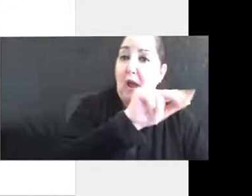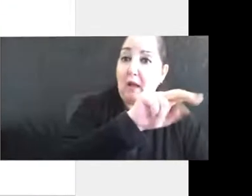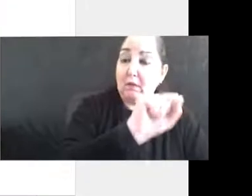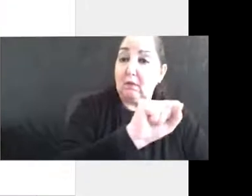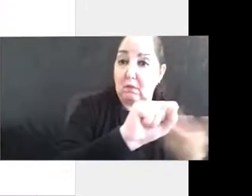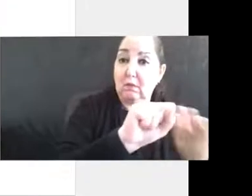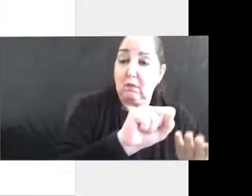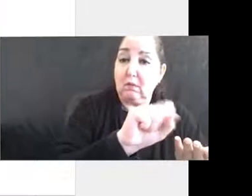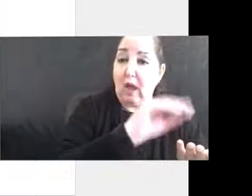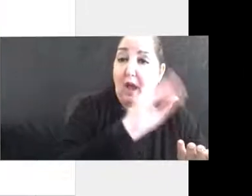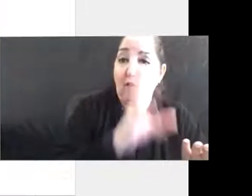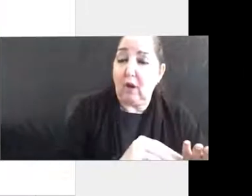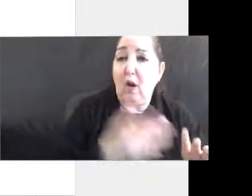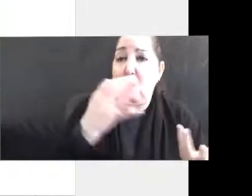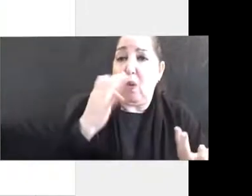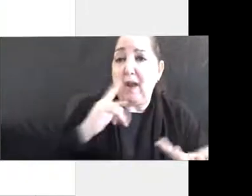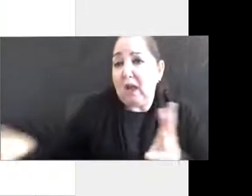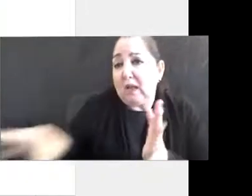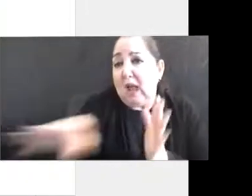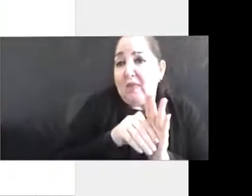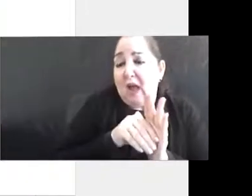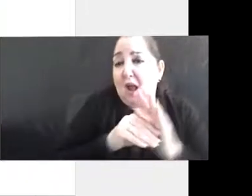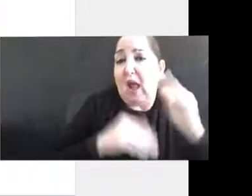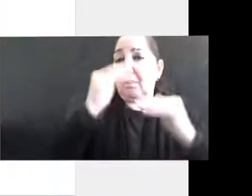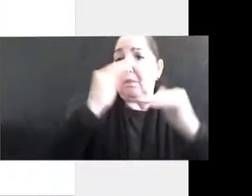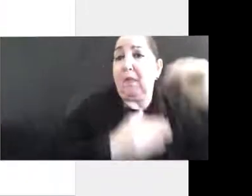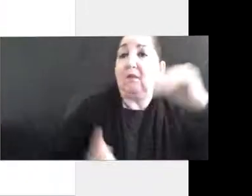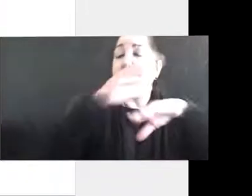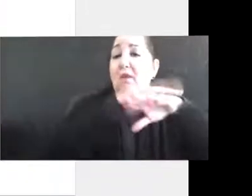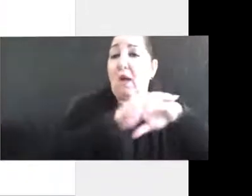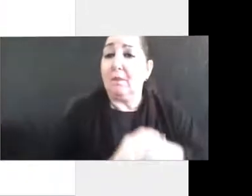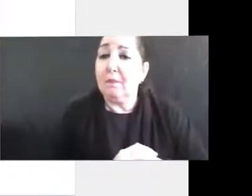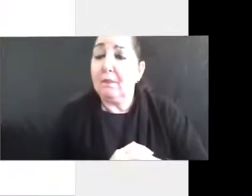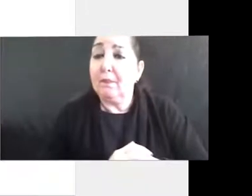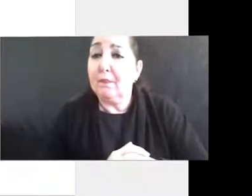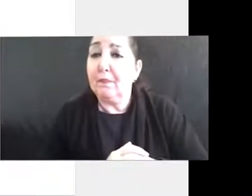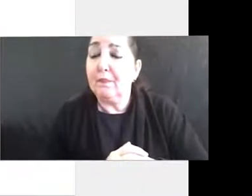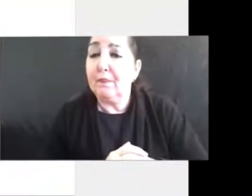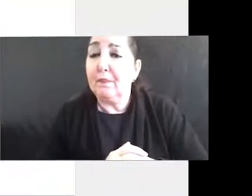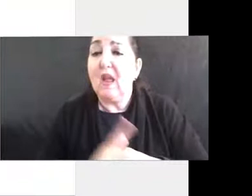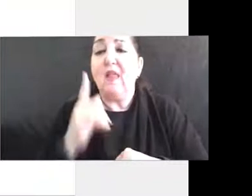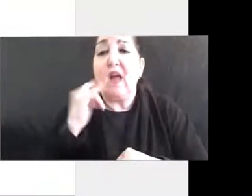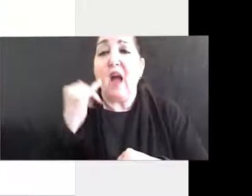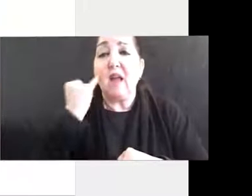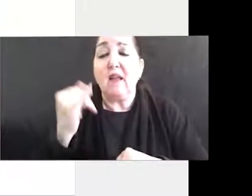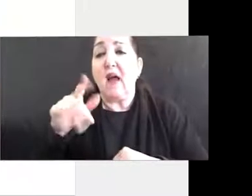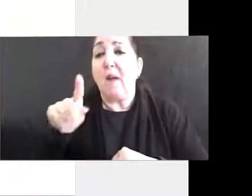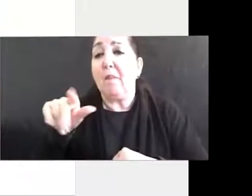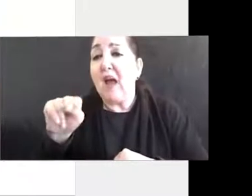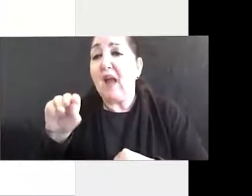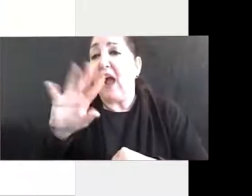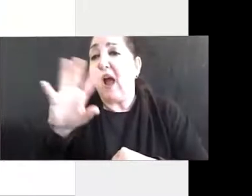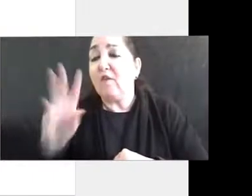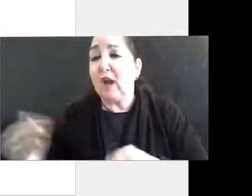building on the foundation laid by Pan-Africanism, seeks to become tentacular in its goal of affirming the great extent to which Africanness